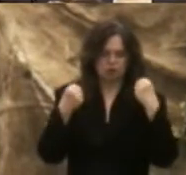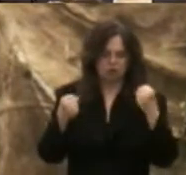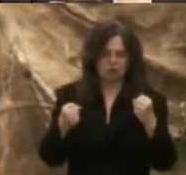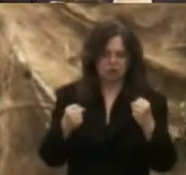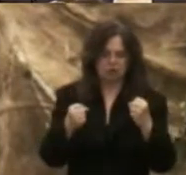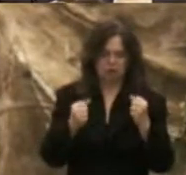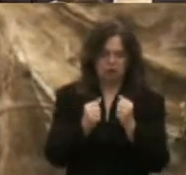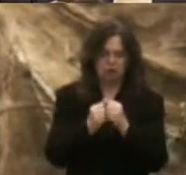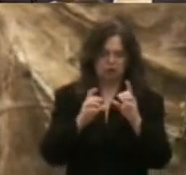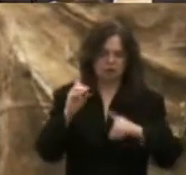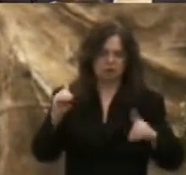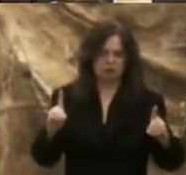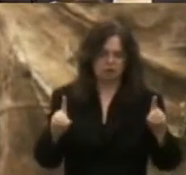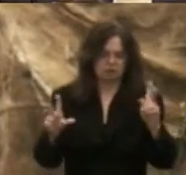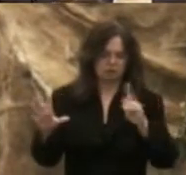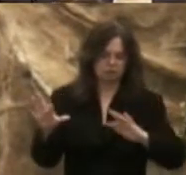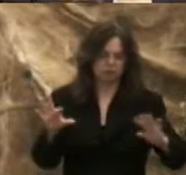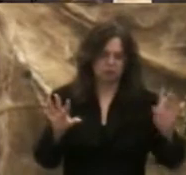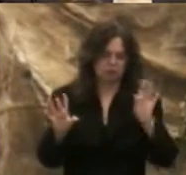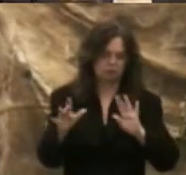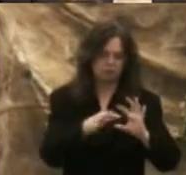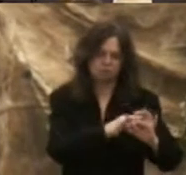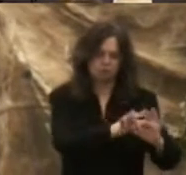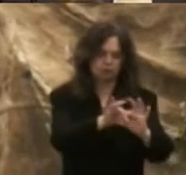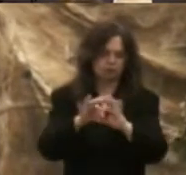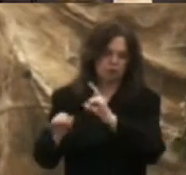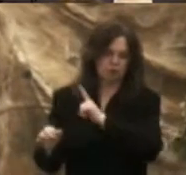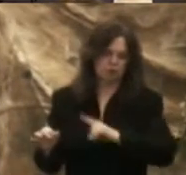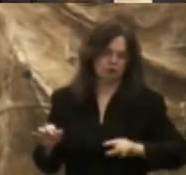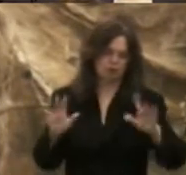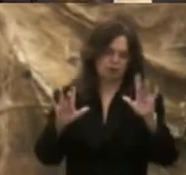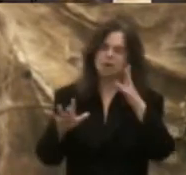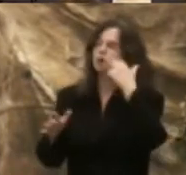diverse populations. Lord, in your mercy.